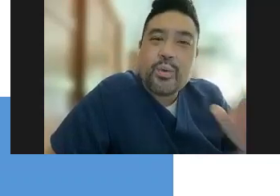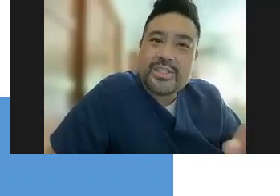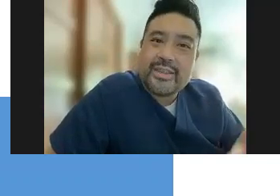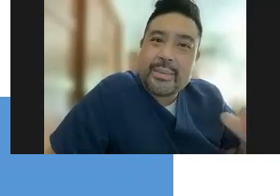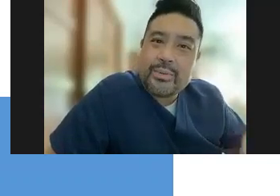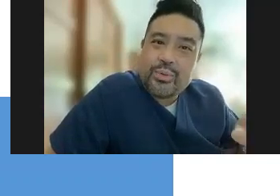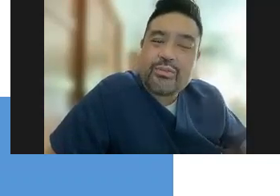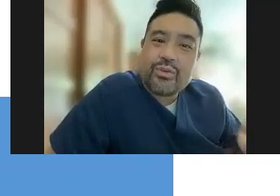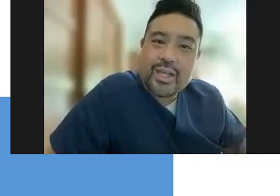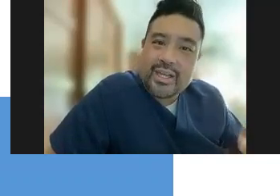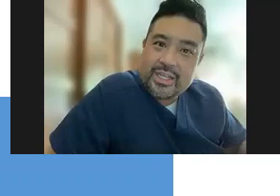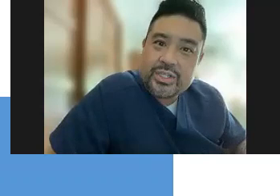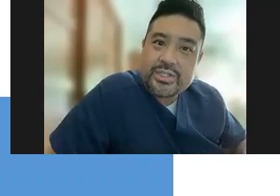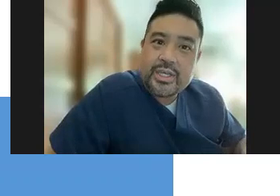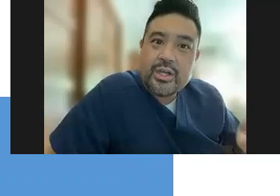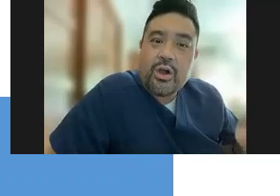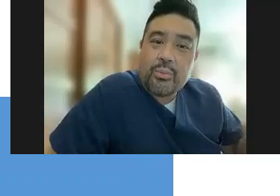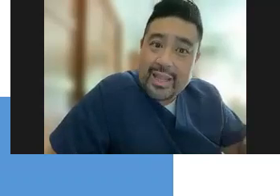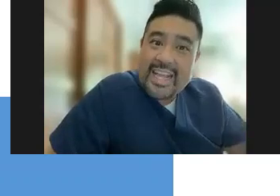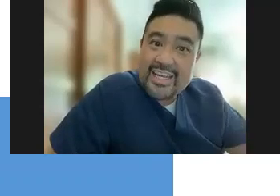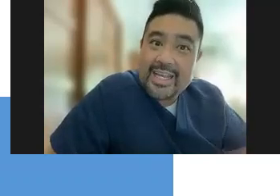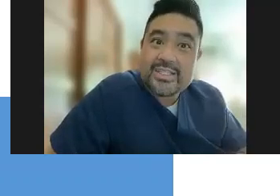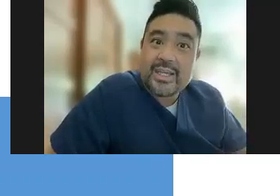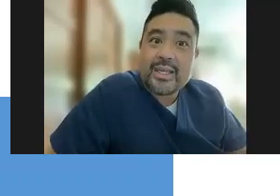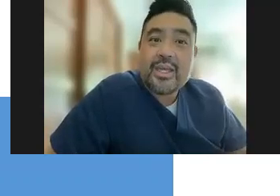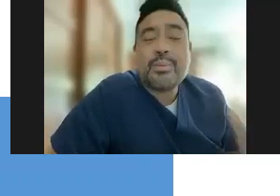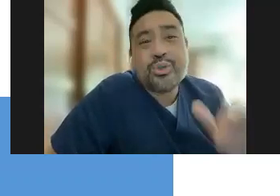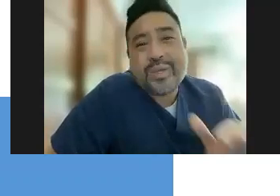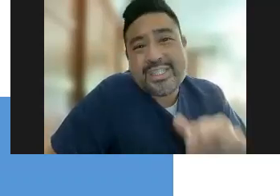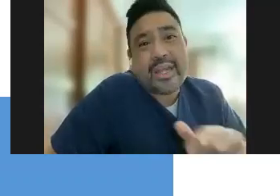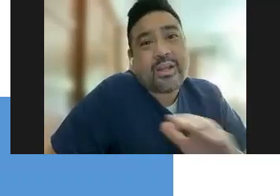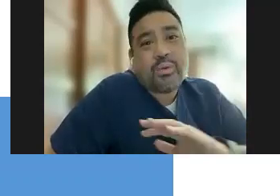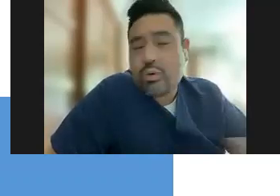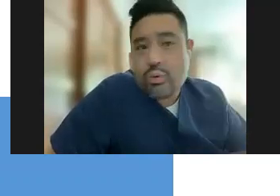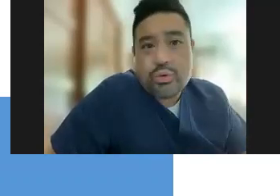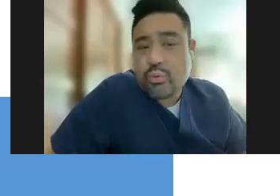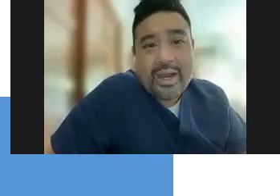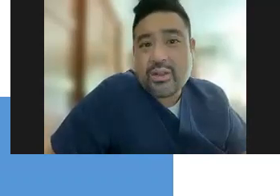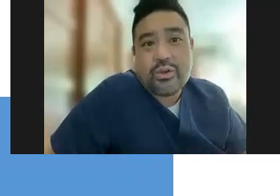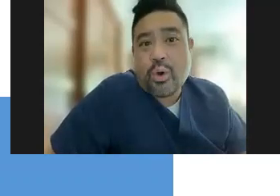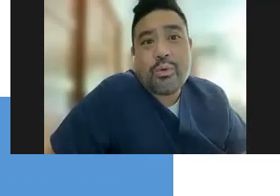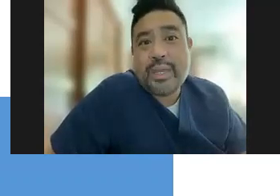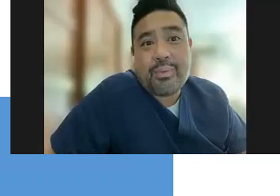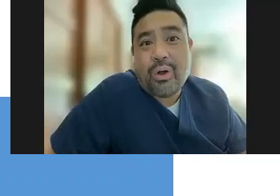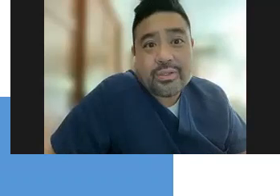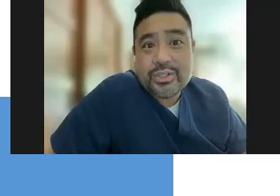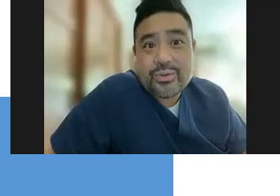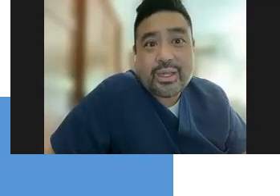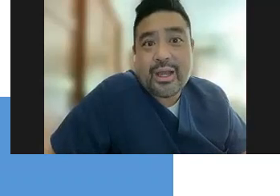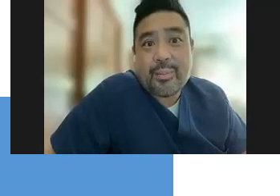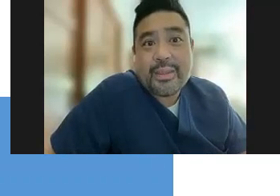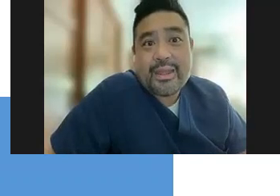yes, we've seen that people who have conditions are more likely to get sick, but do we see like regular normal people